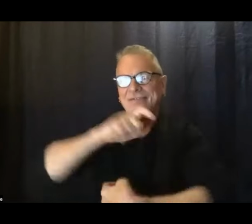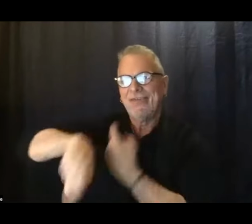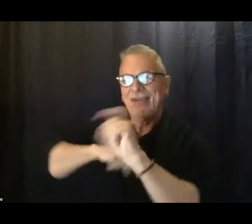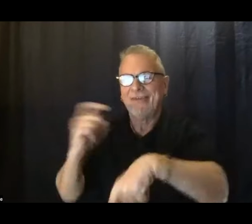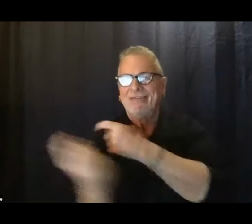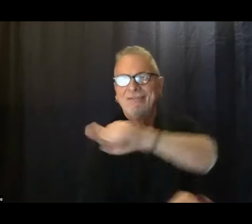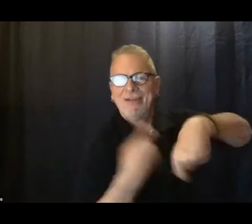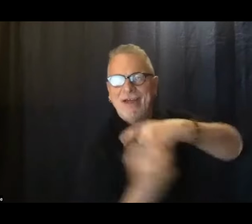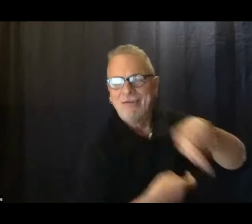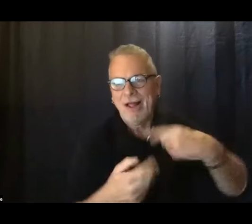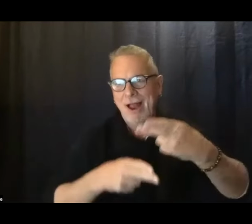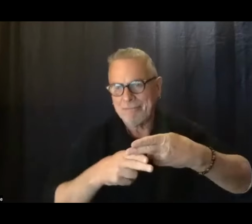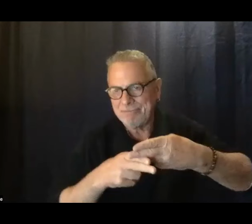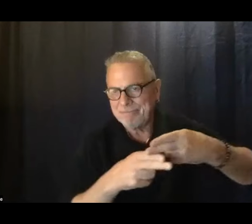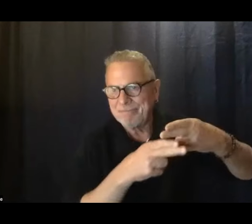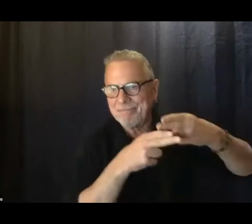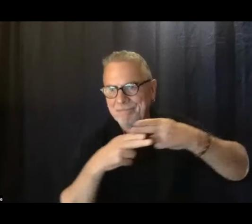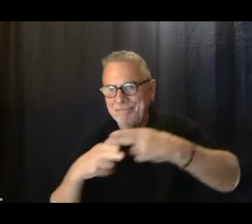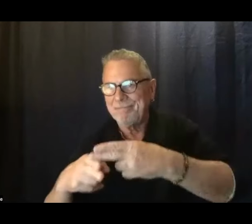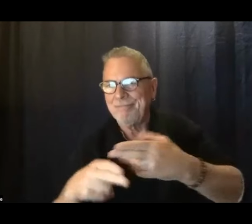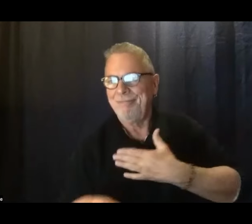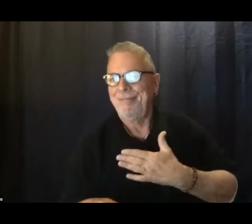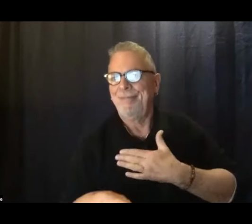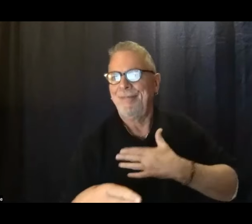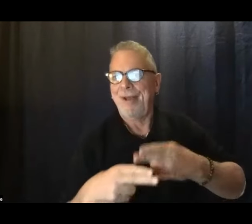supervisors, friends, etc. We give each other sign names.